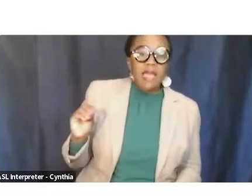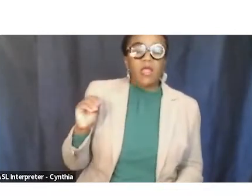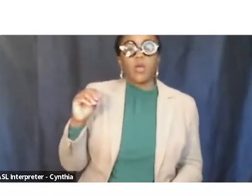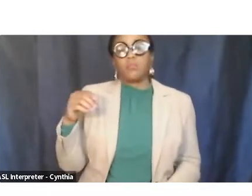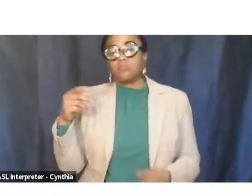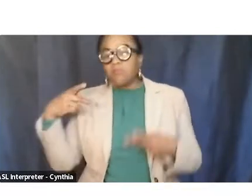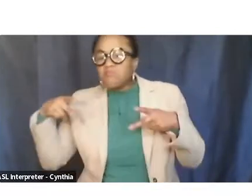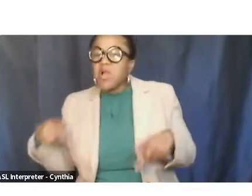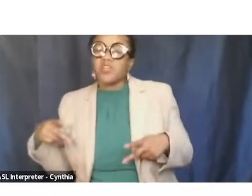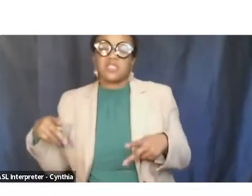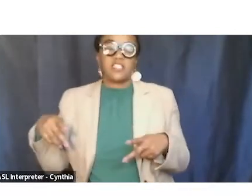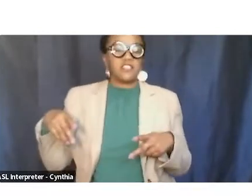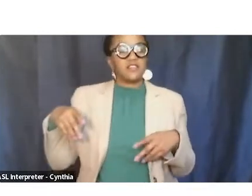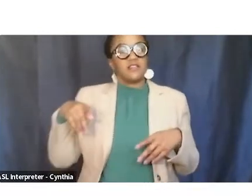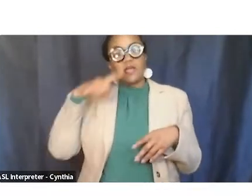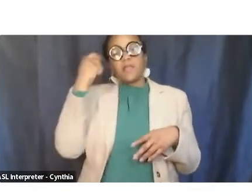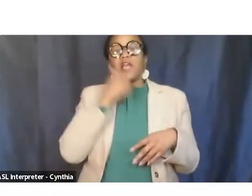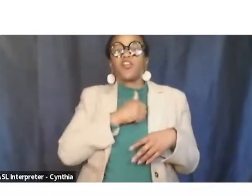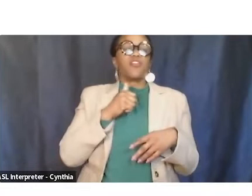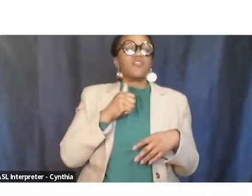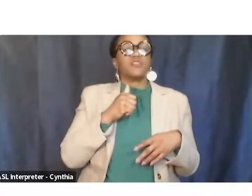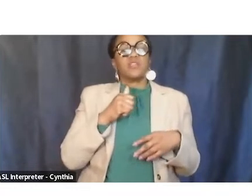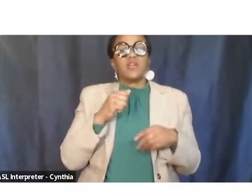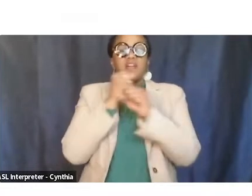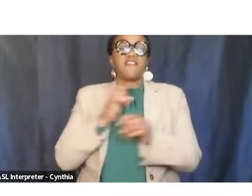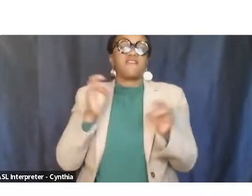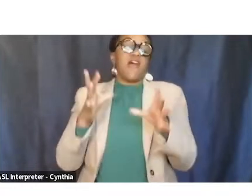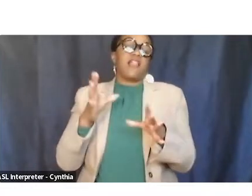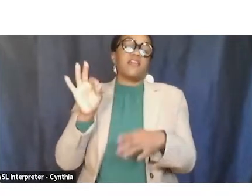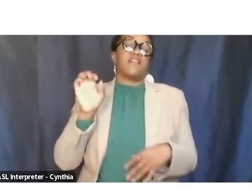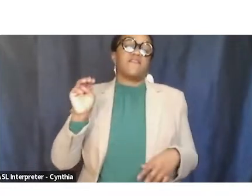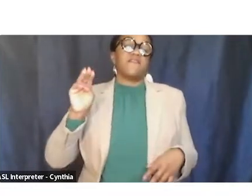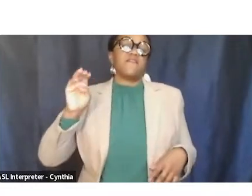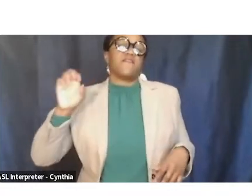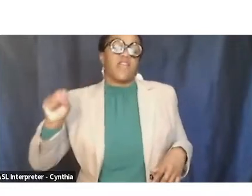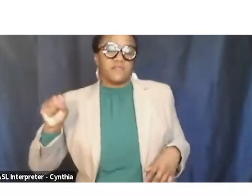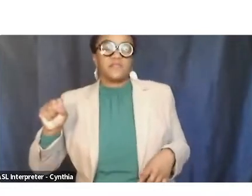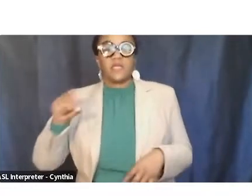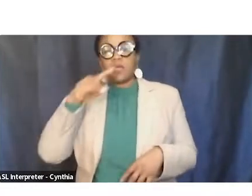party, Black girls violent femmes, Black girl faces.